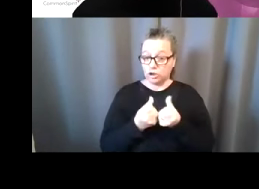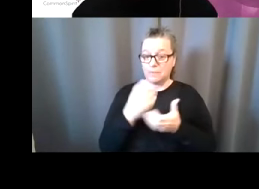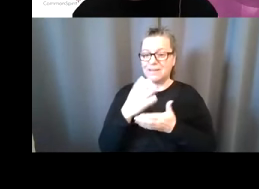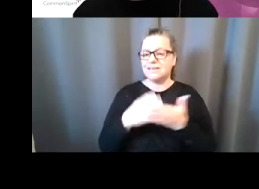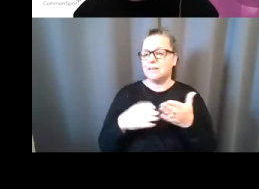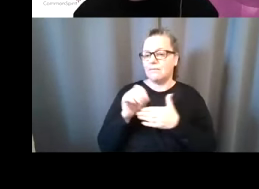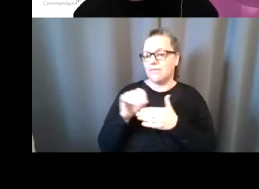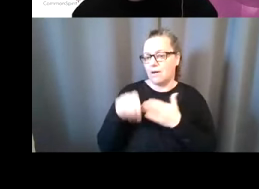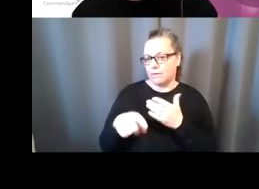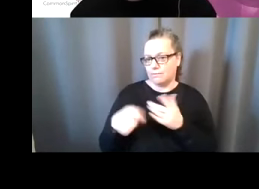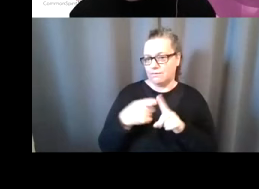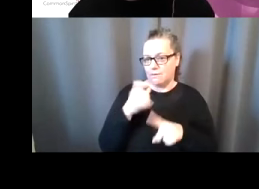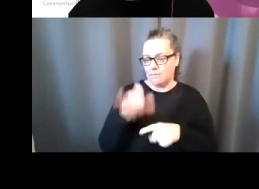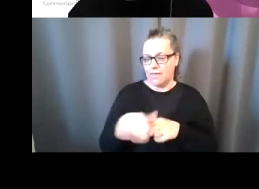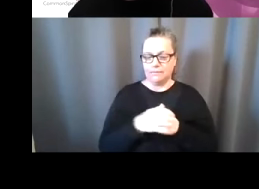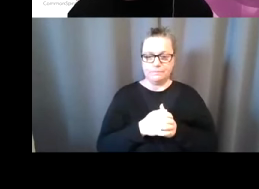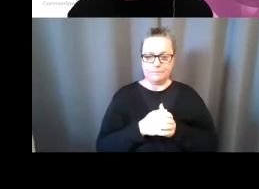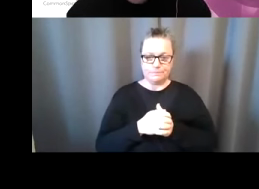it.